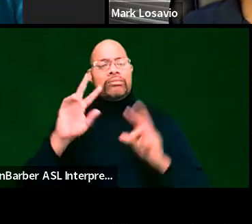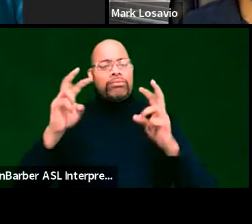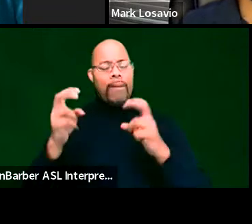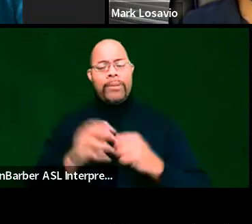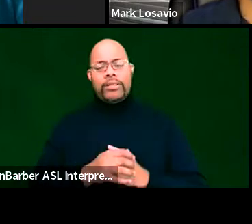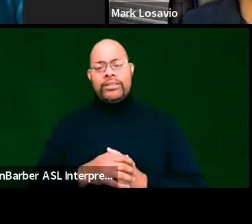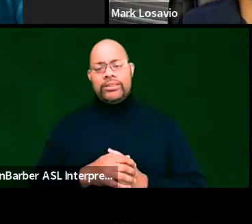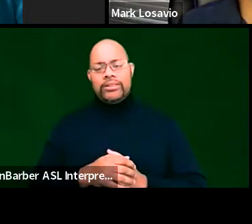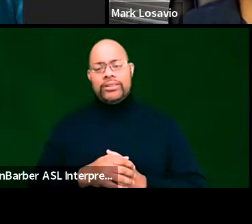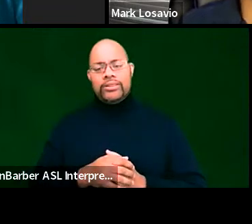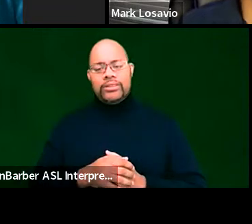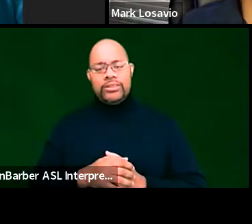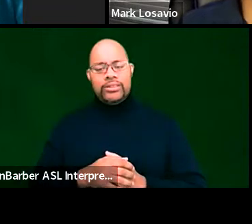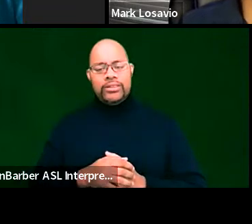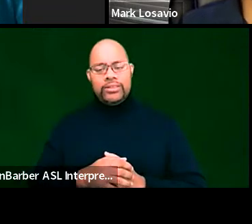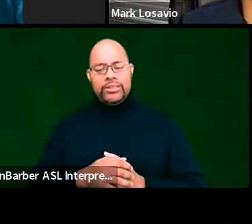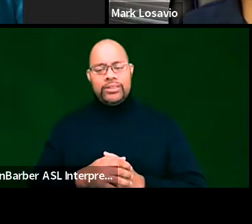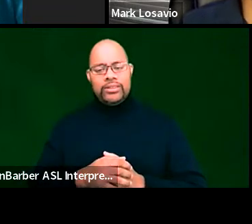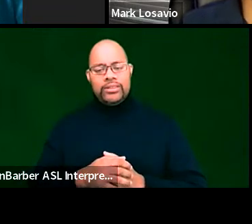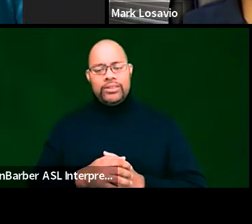topics